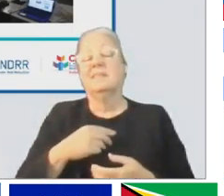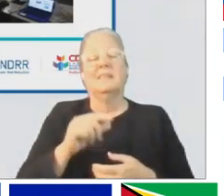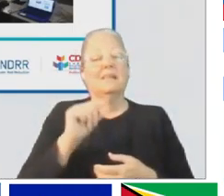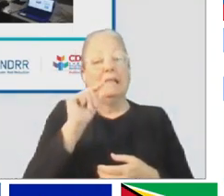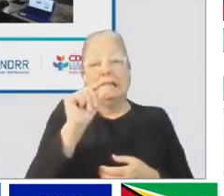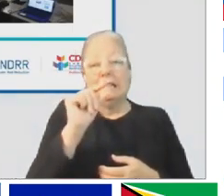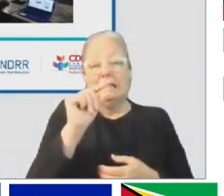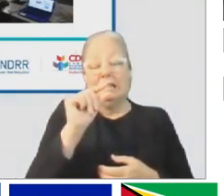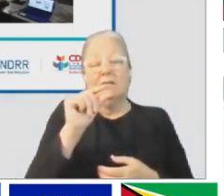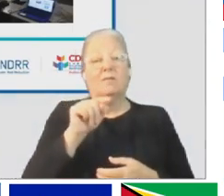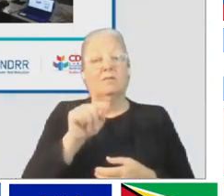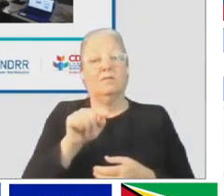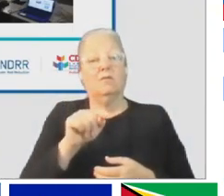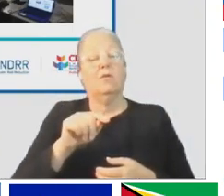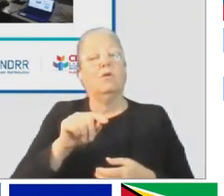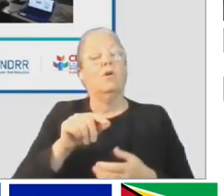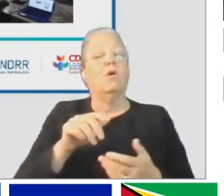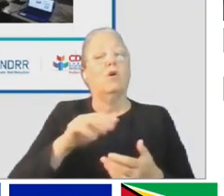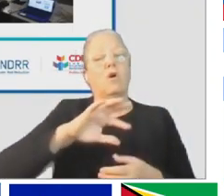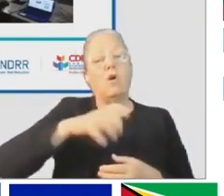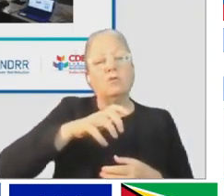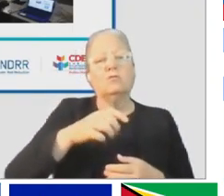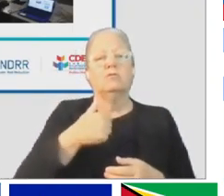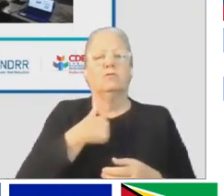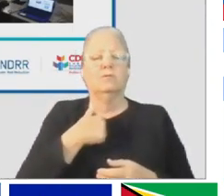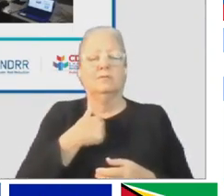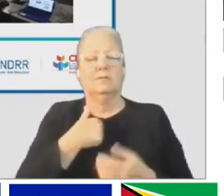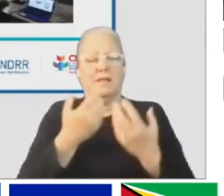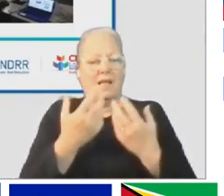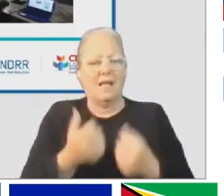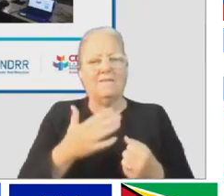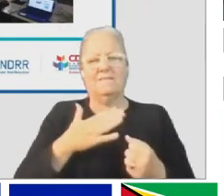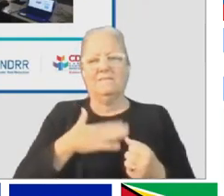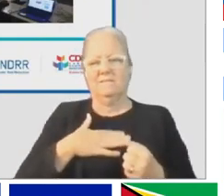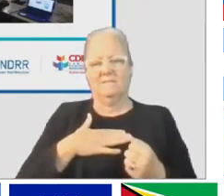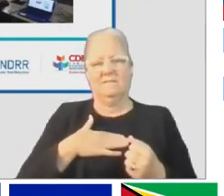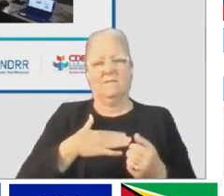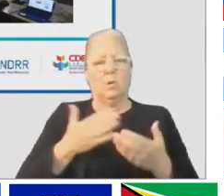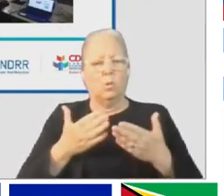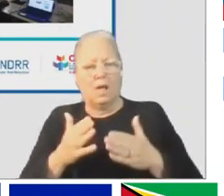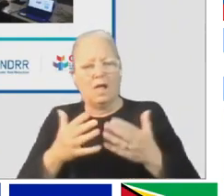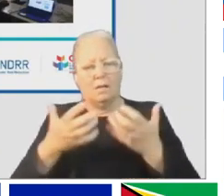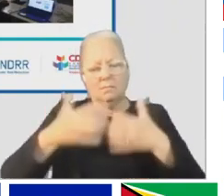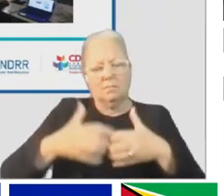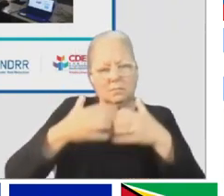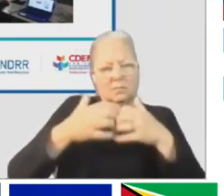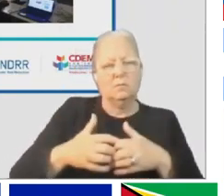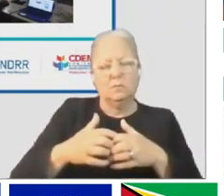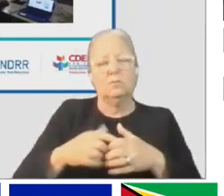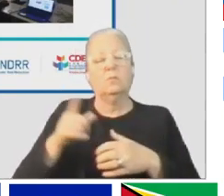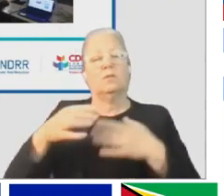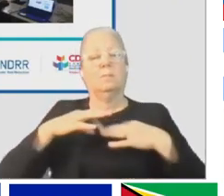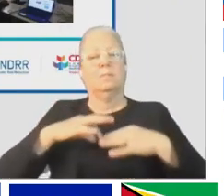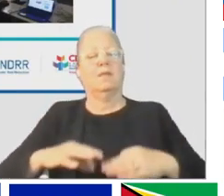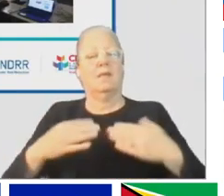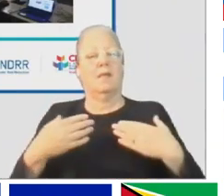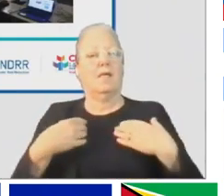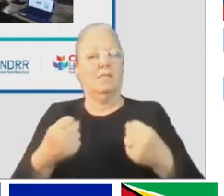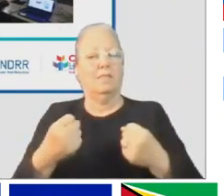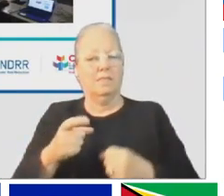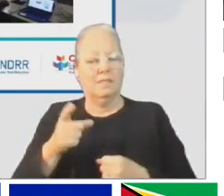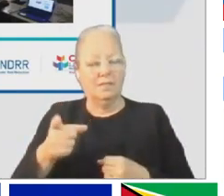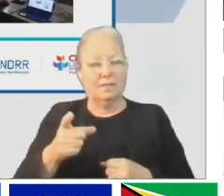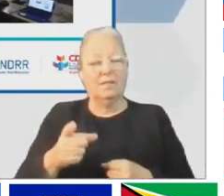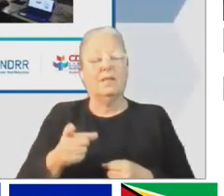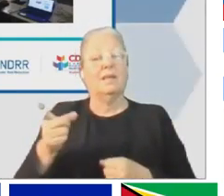actually utilize the entire national mechanism to support the Ministry of Health. We had the Ministry of Health who would have started their pandemic plans